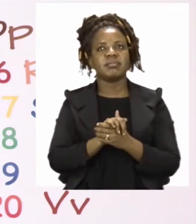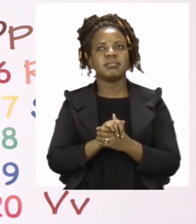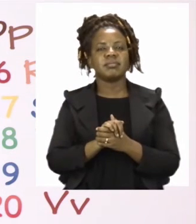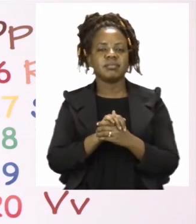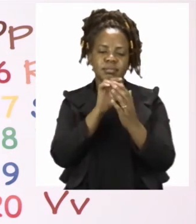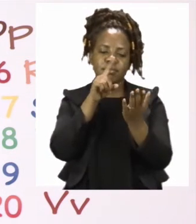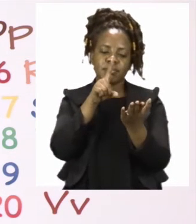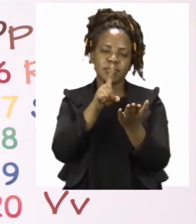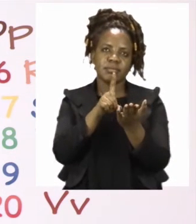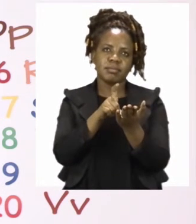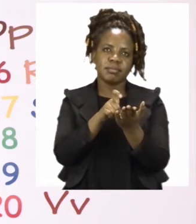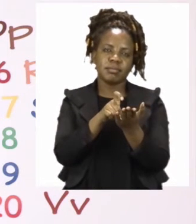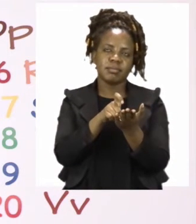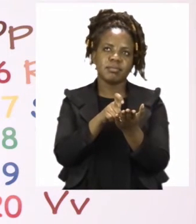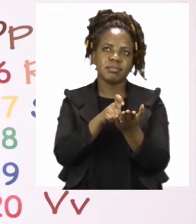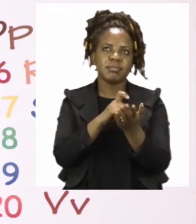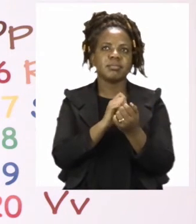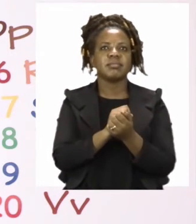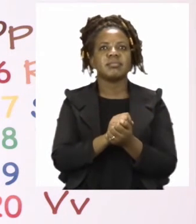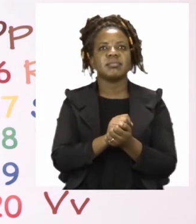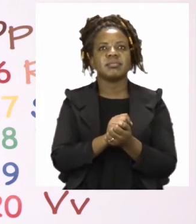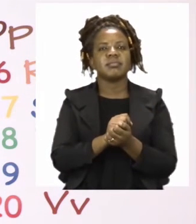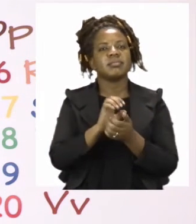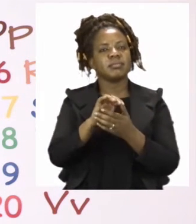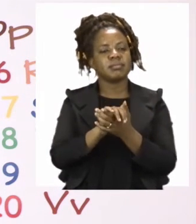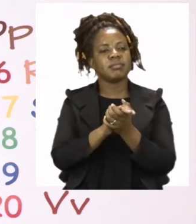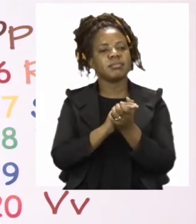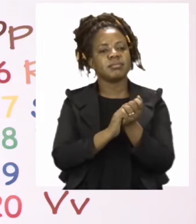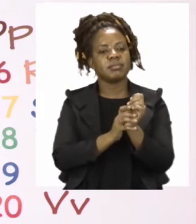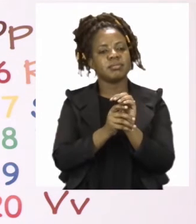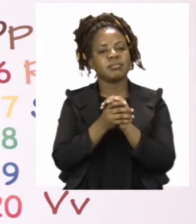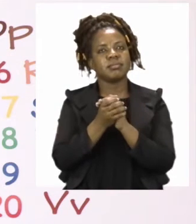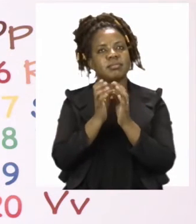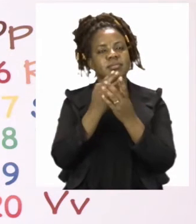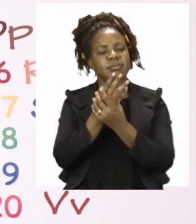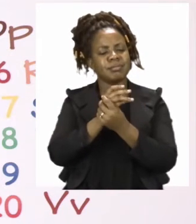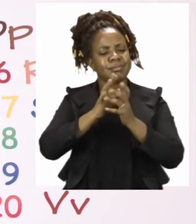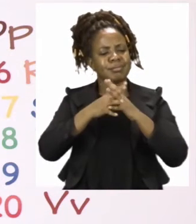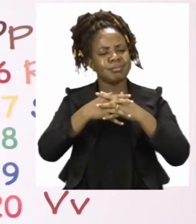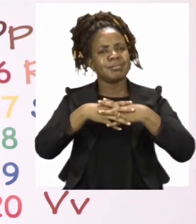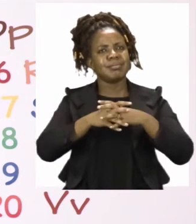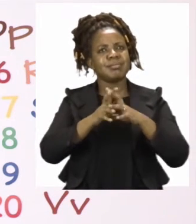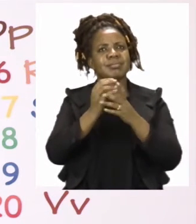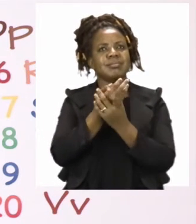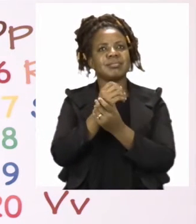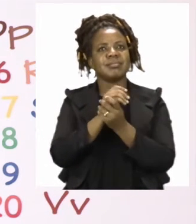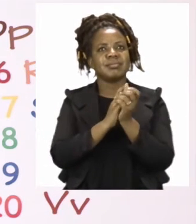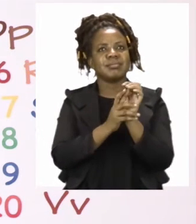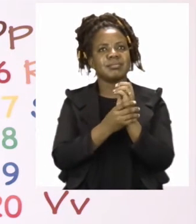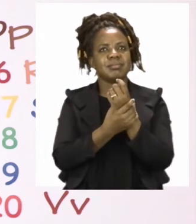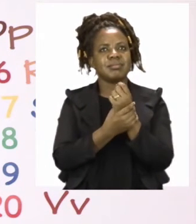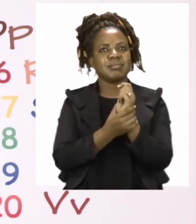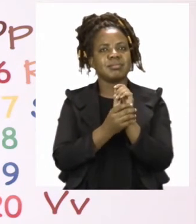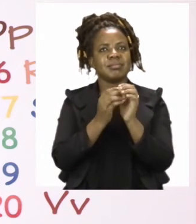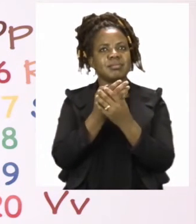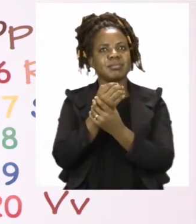sanitizer and rub your hands thoroughly. Remember boys and girls, sanitizer